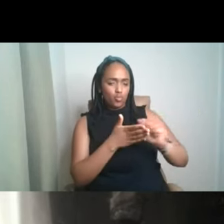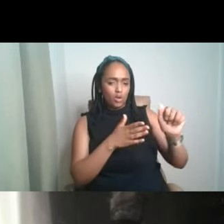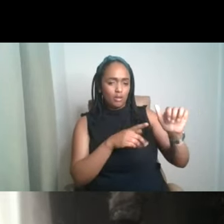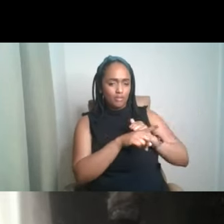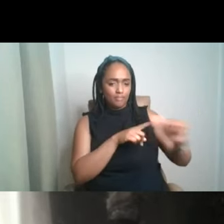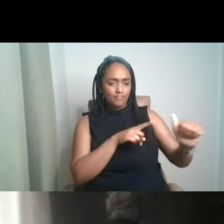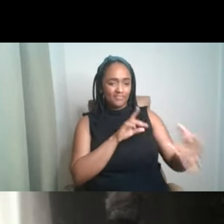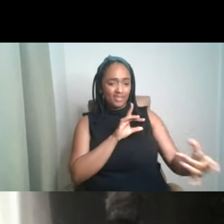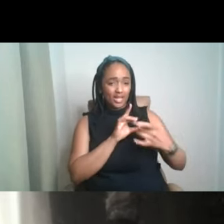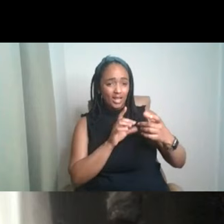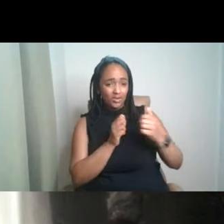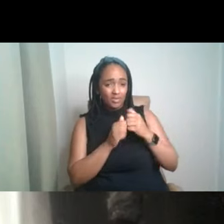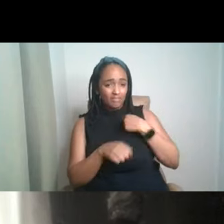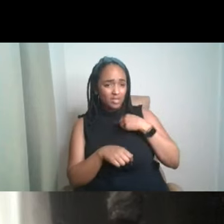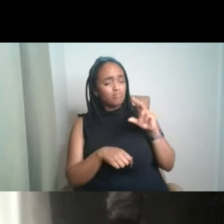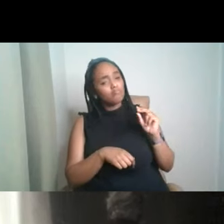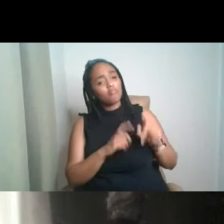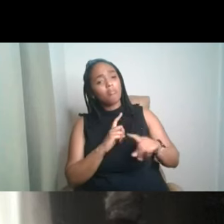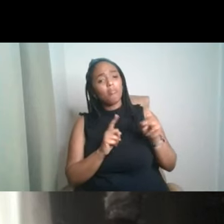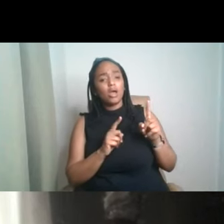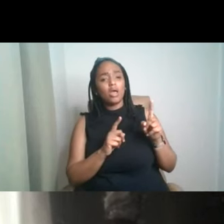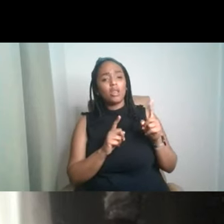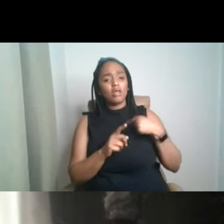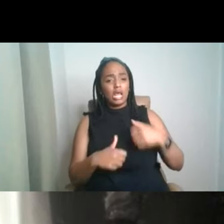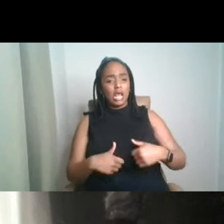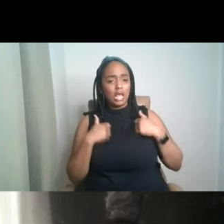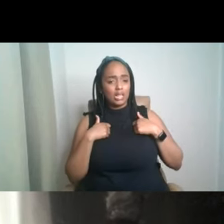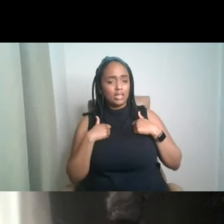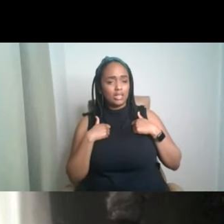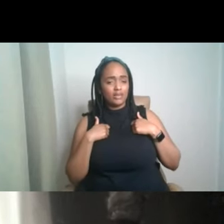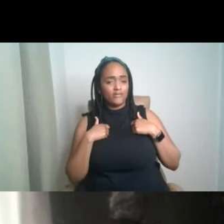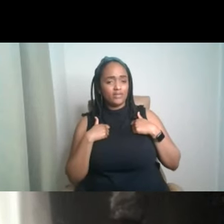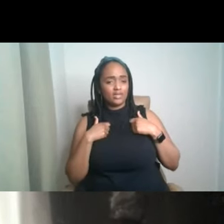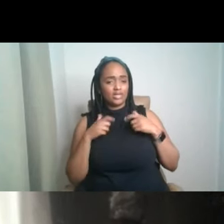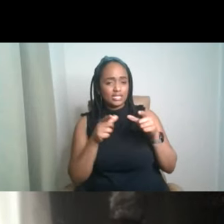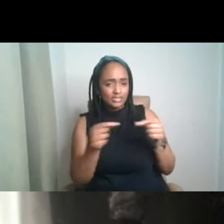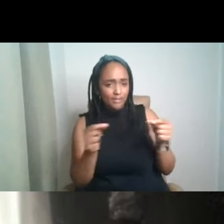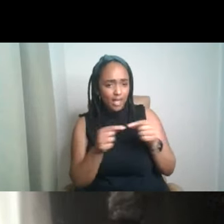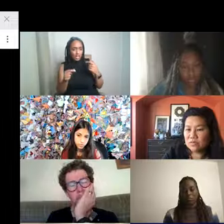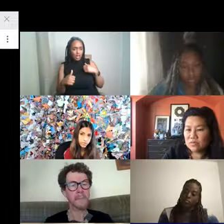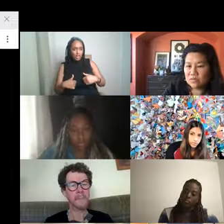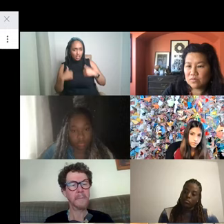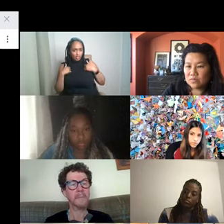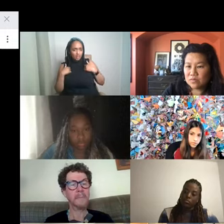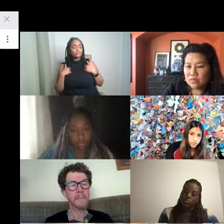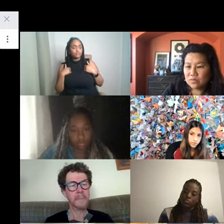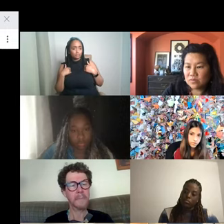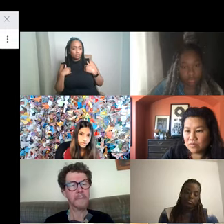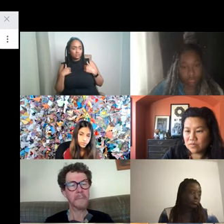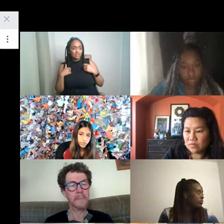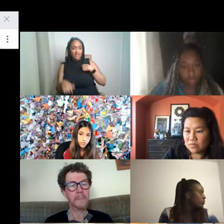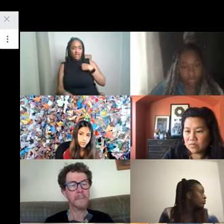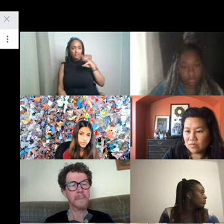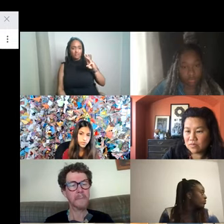it takes me back to my time in Japan when I lived overseas. And as a 6'3"